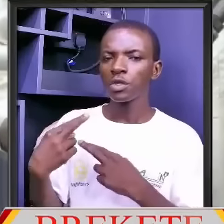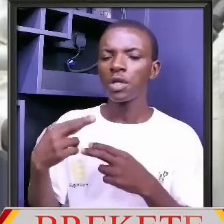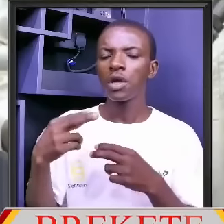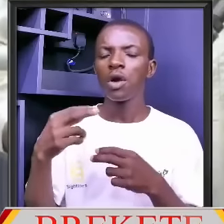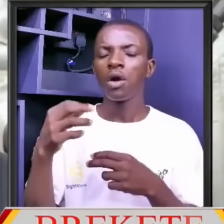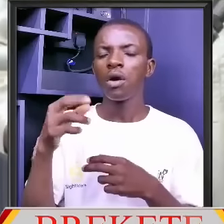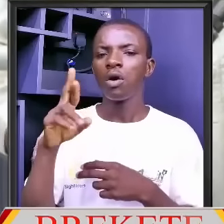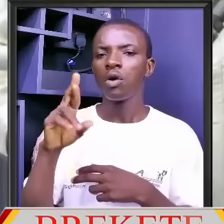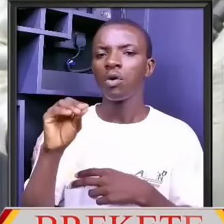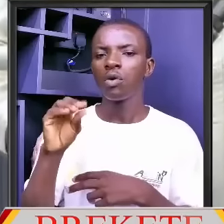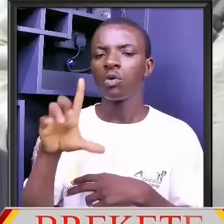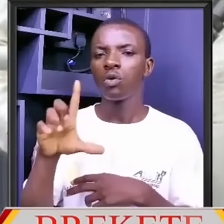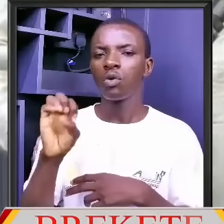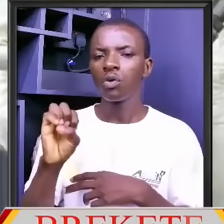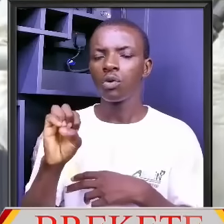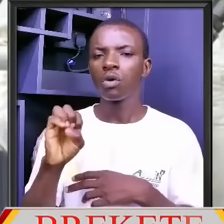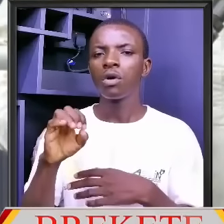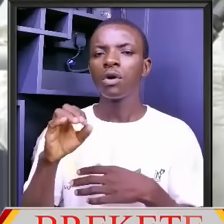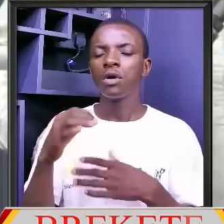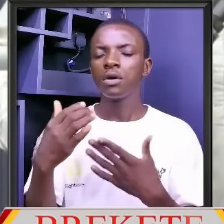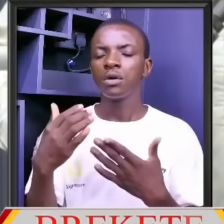of